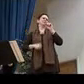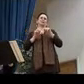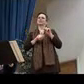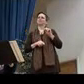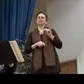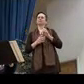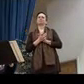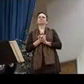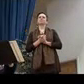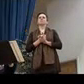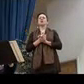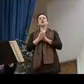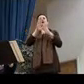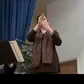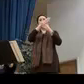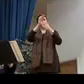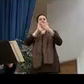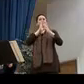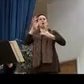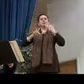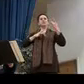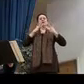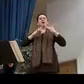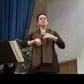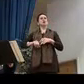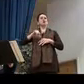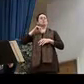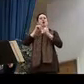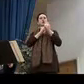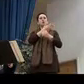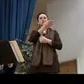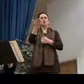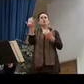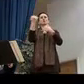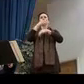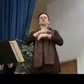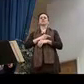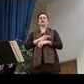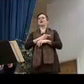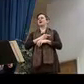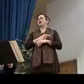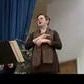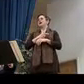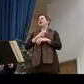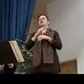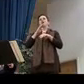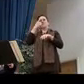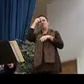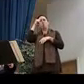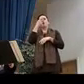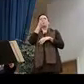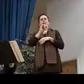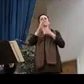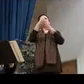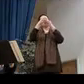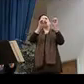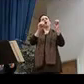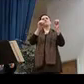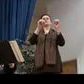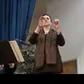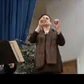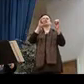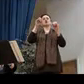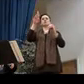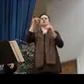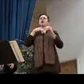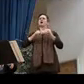and pride in you today. And on their behalf, the Office of the Commissioner of Regents, I am proud to introduce Dr.